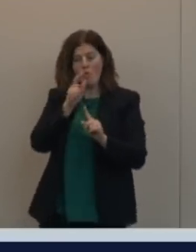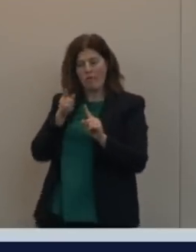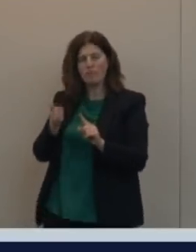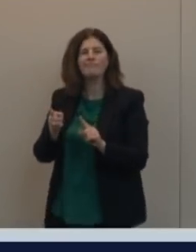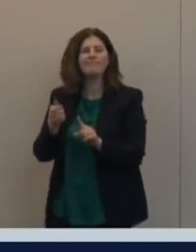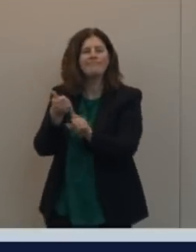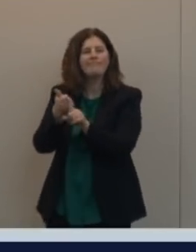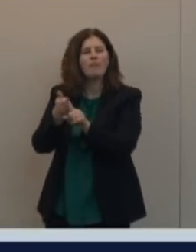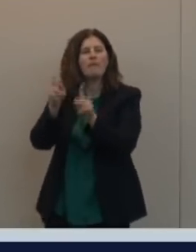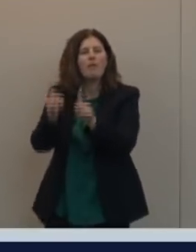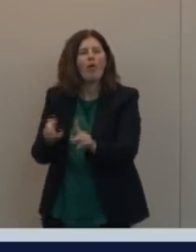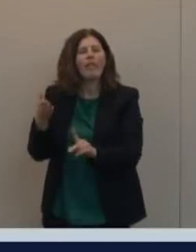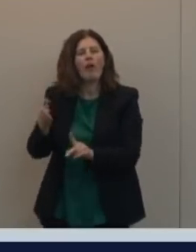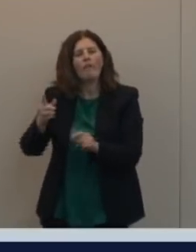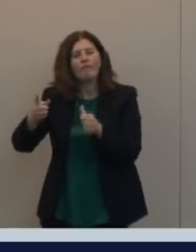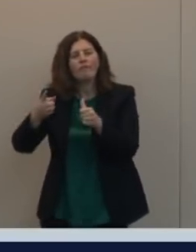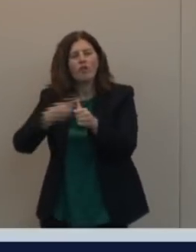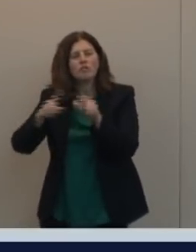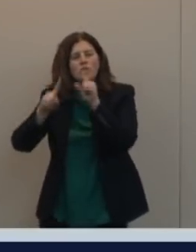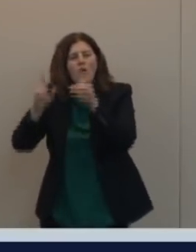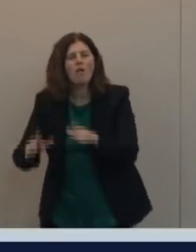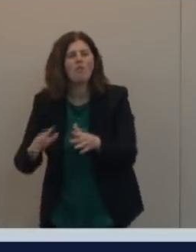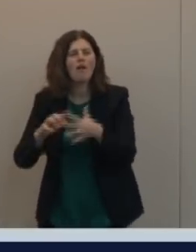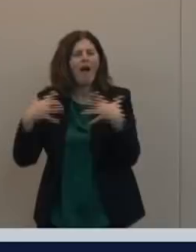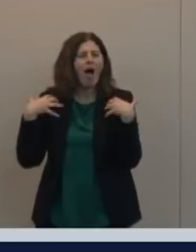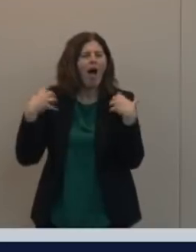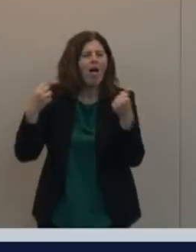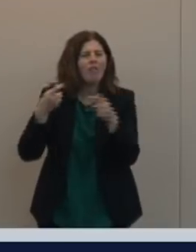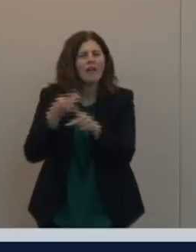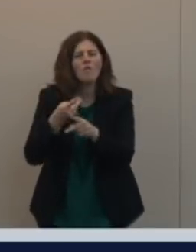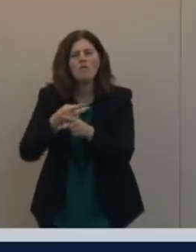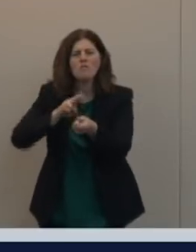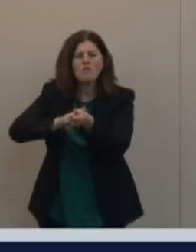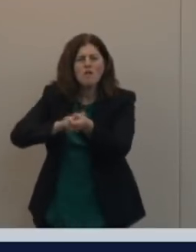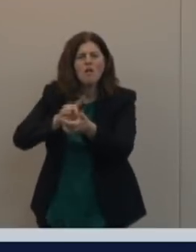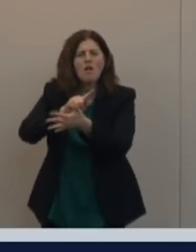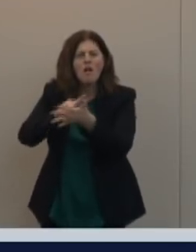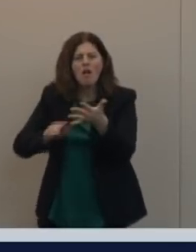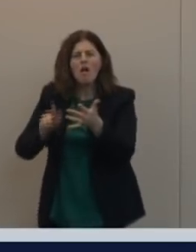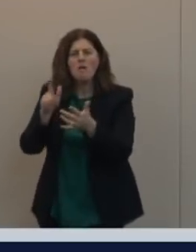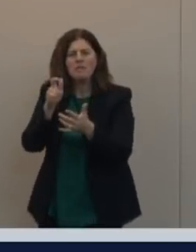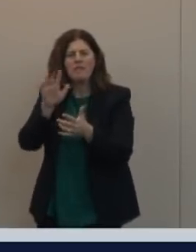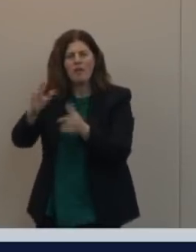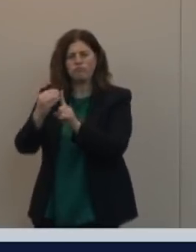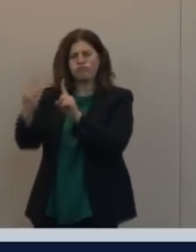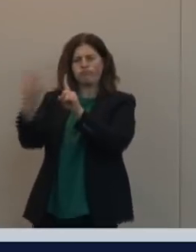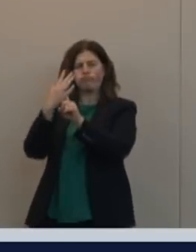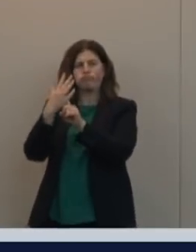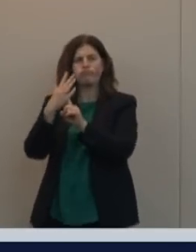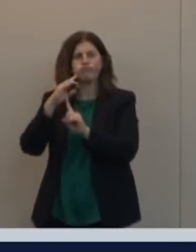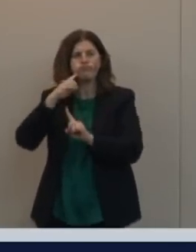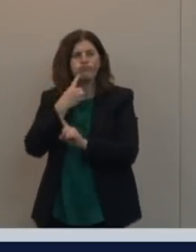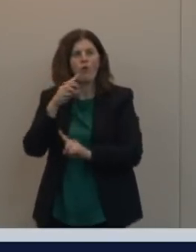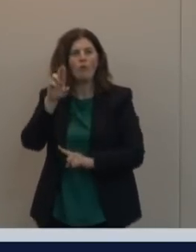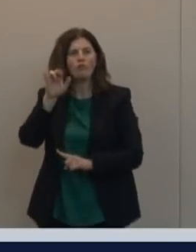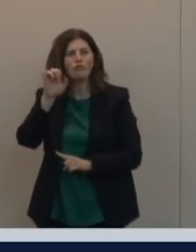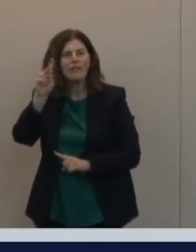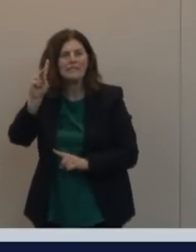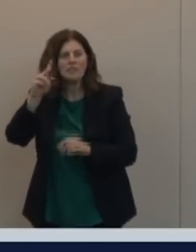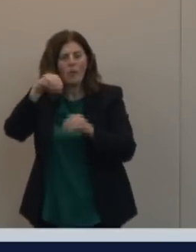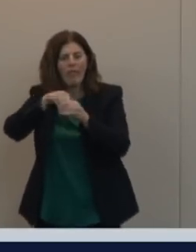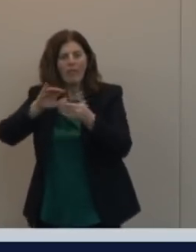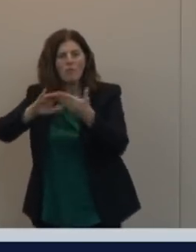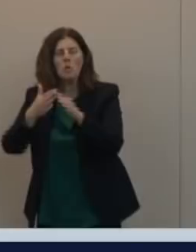first responders or healthcare workers or other individuals because of the extreme risk in a